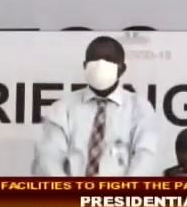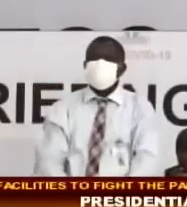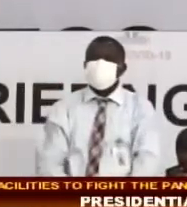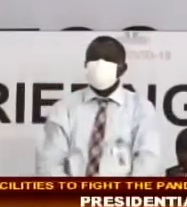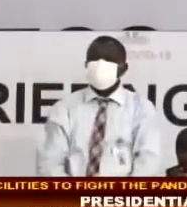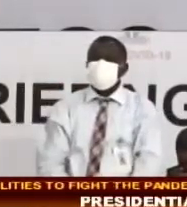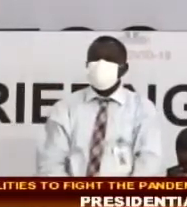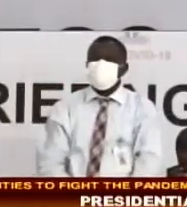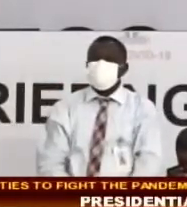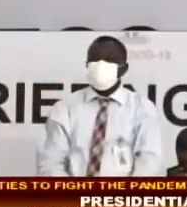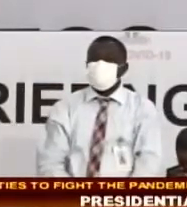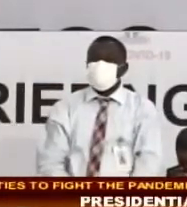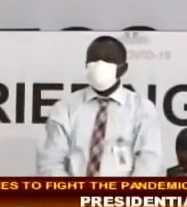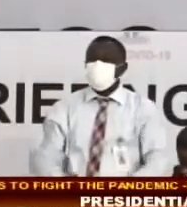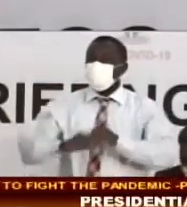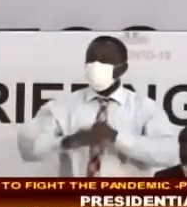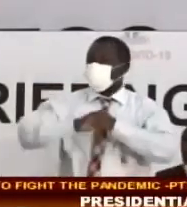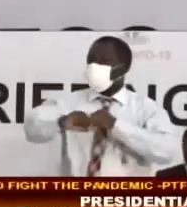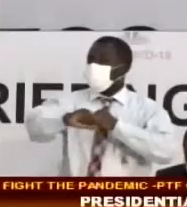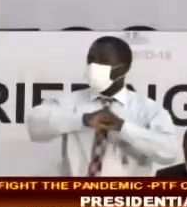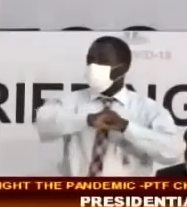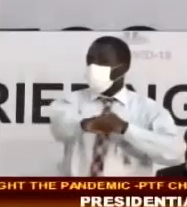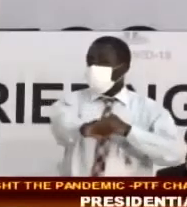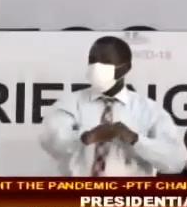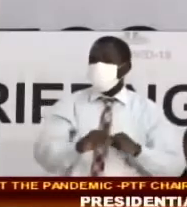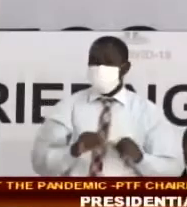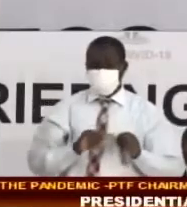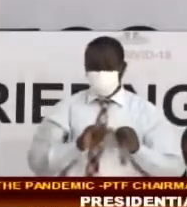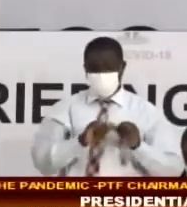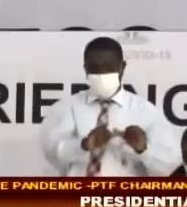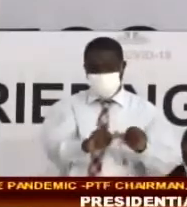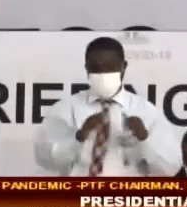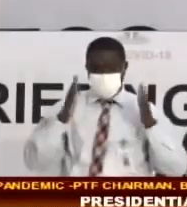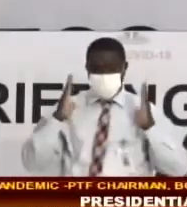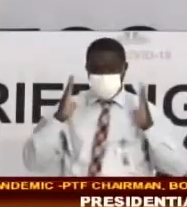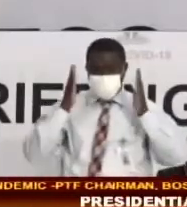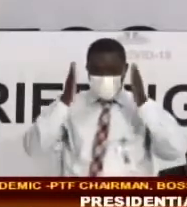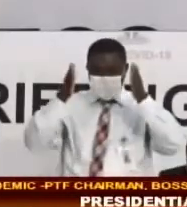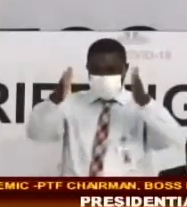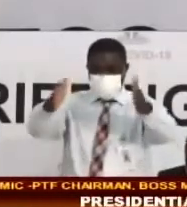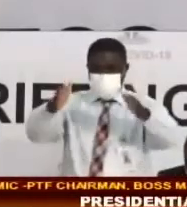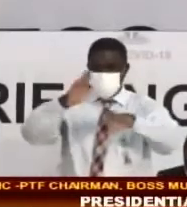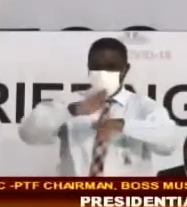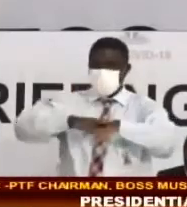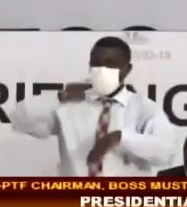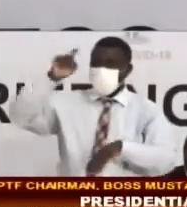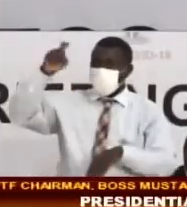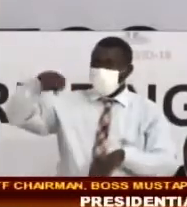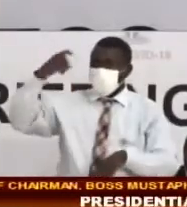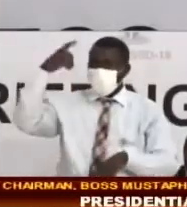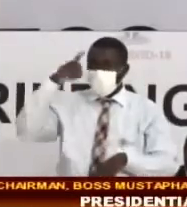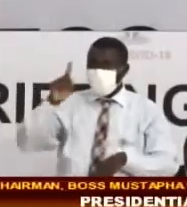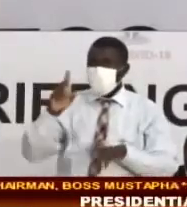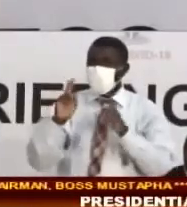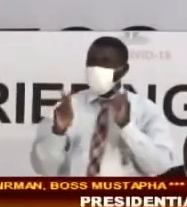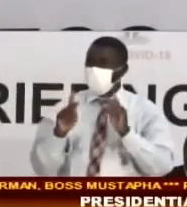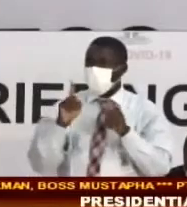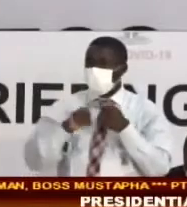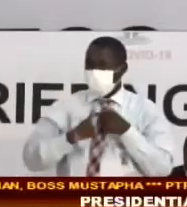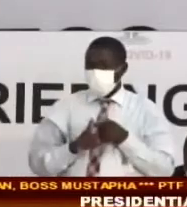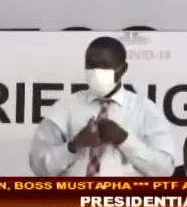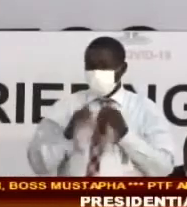The campaign has therefore continued to focus on the need for the populace to adhere